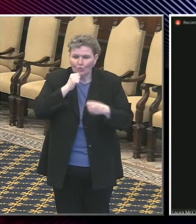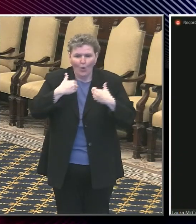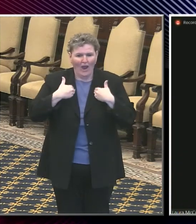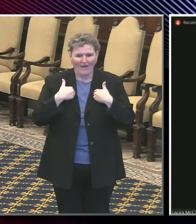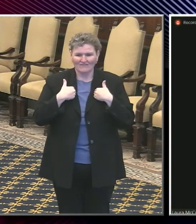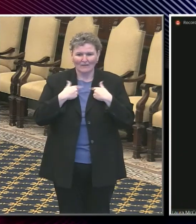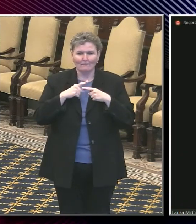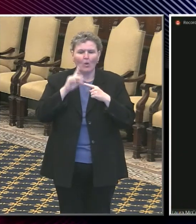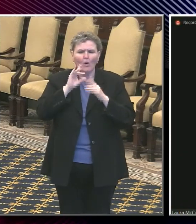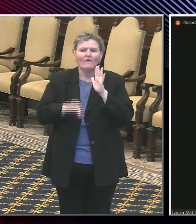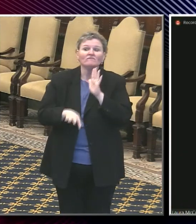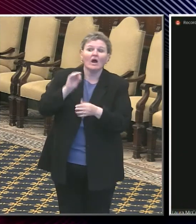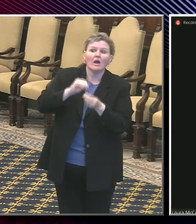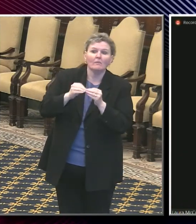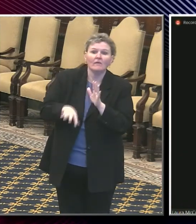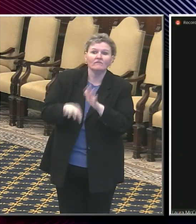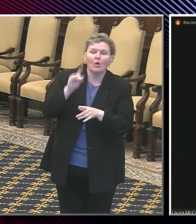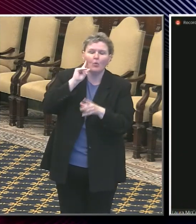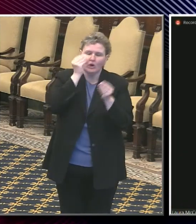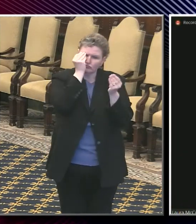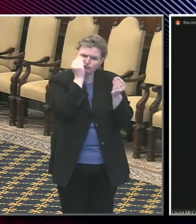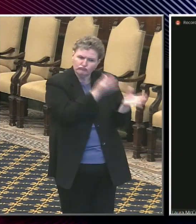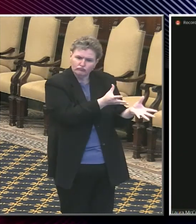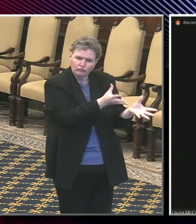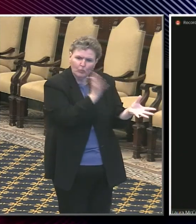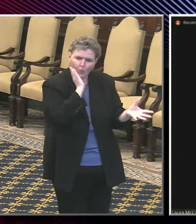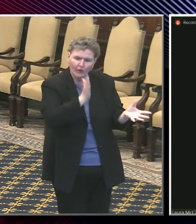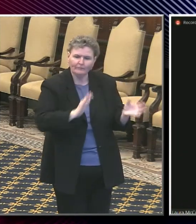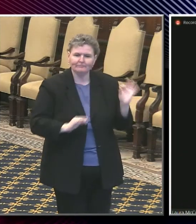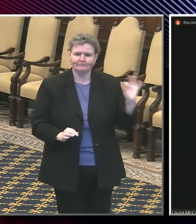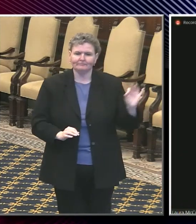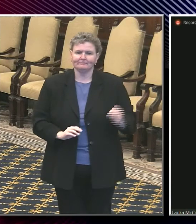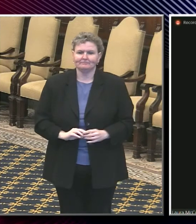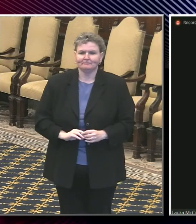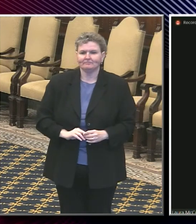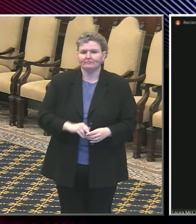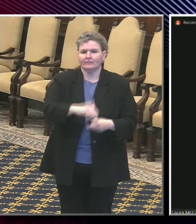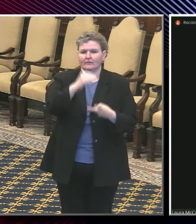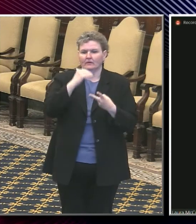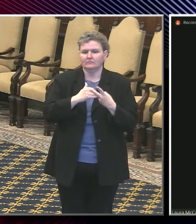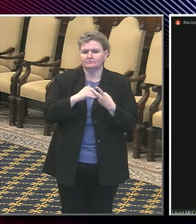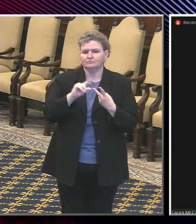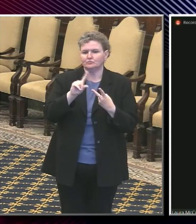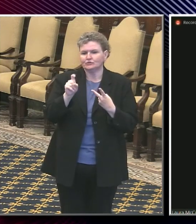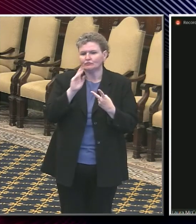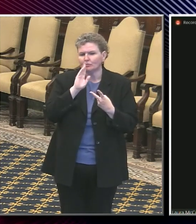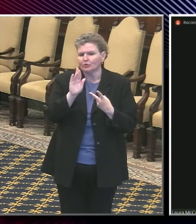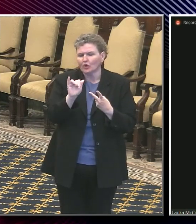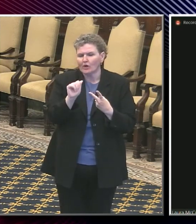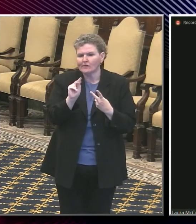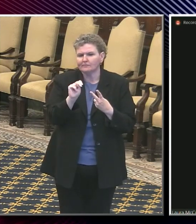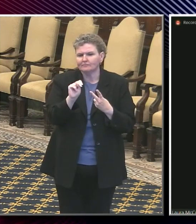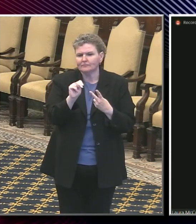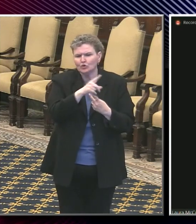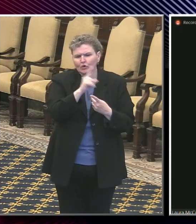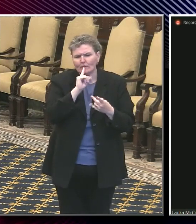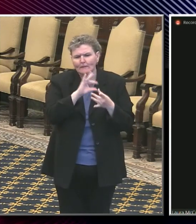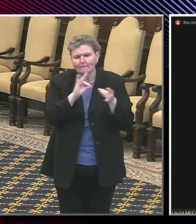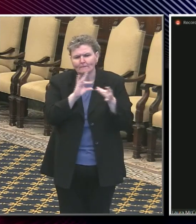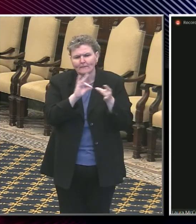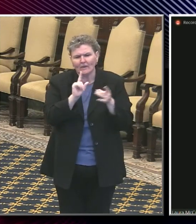lines? So no, we don't think we've obtained enough and continue to struggle